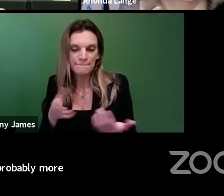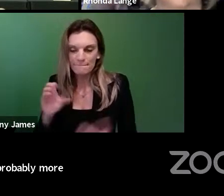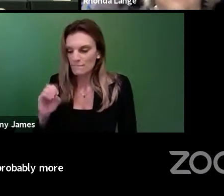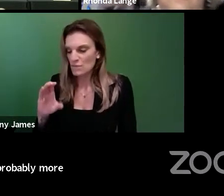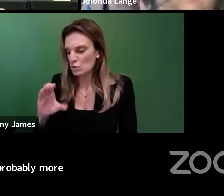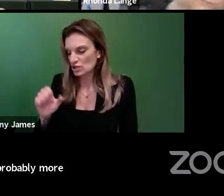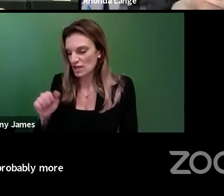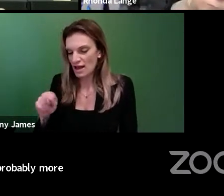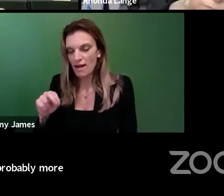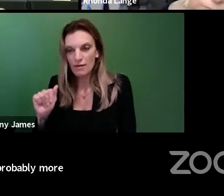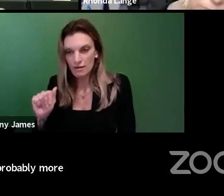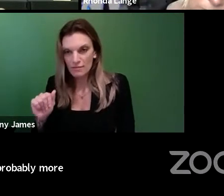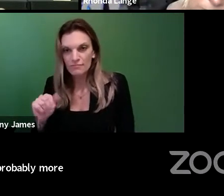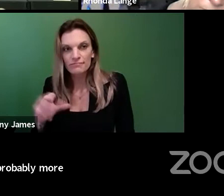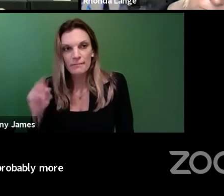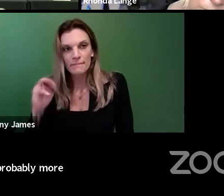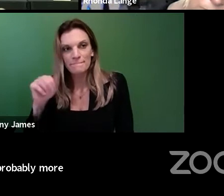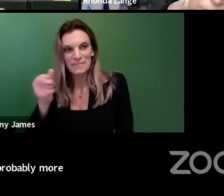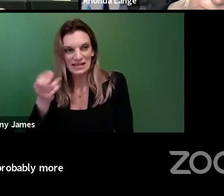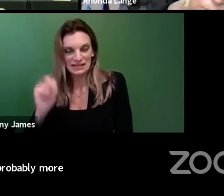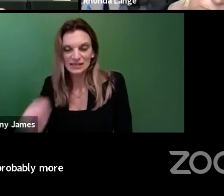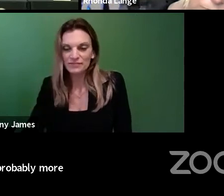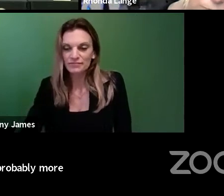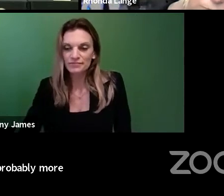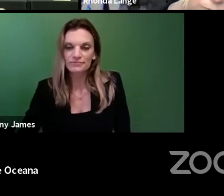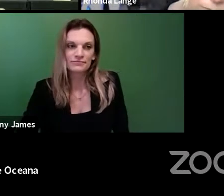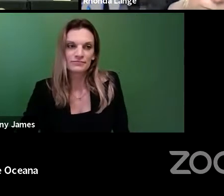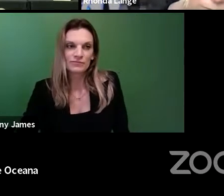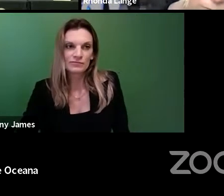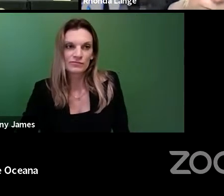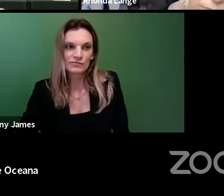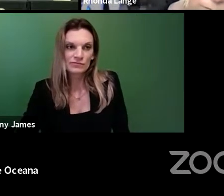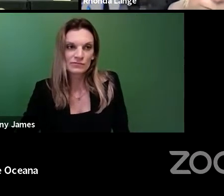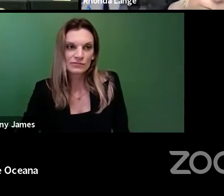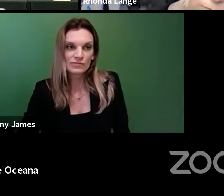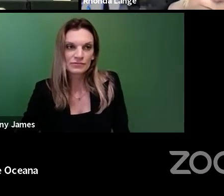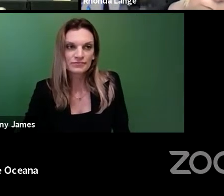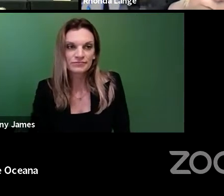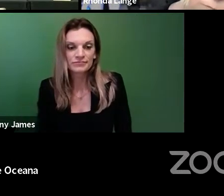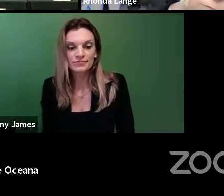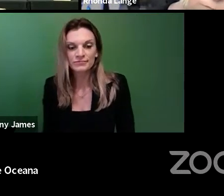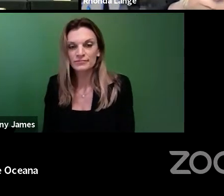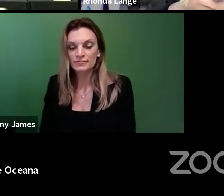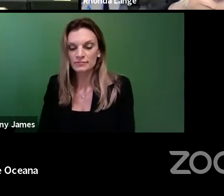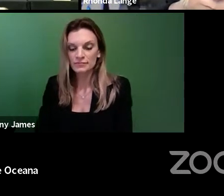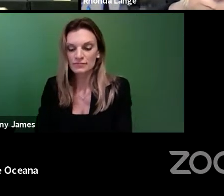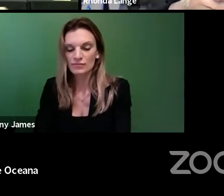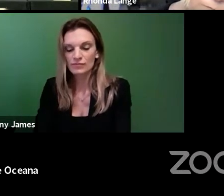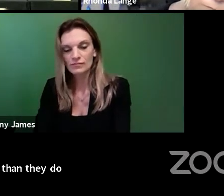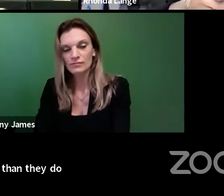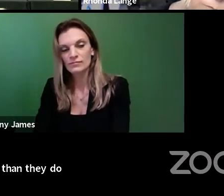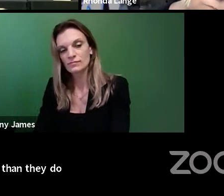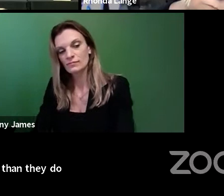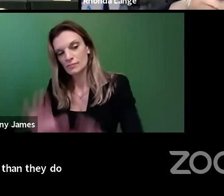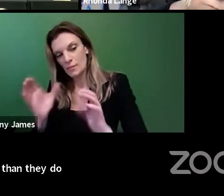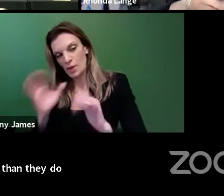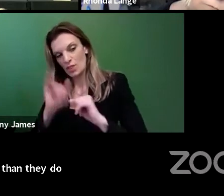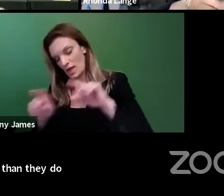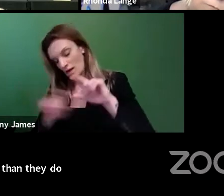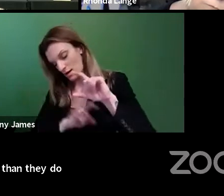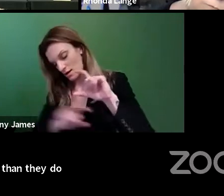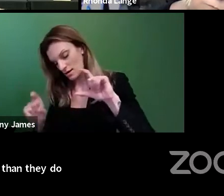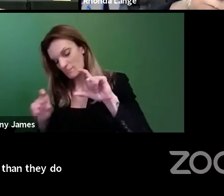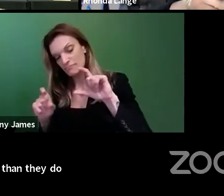Oceana and Mason County areas than they do, for example, with the bottom row